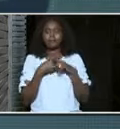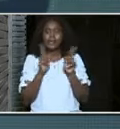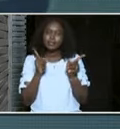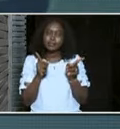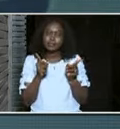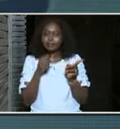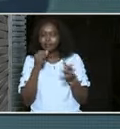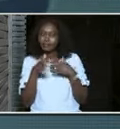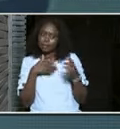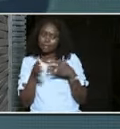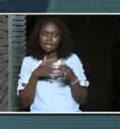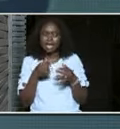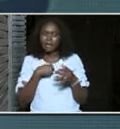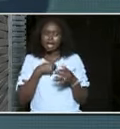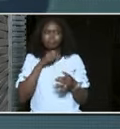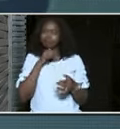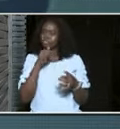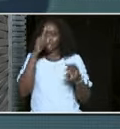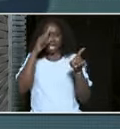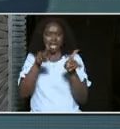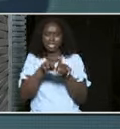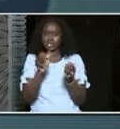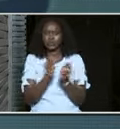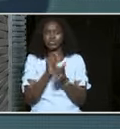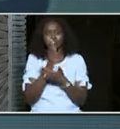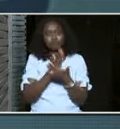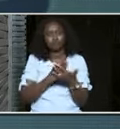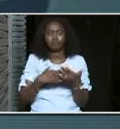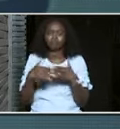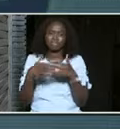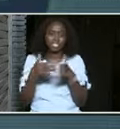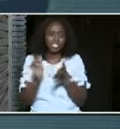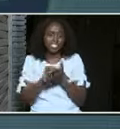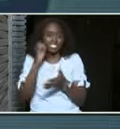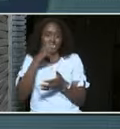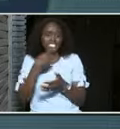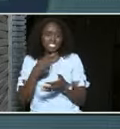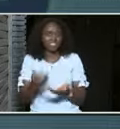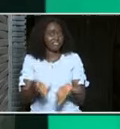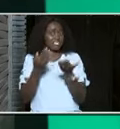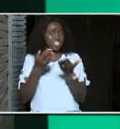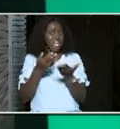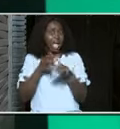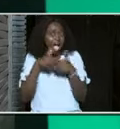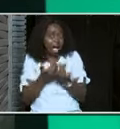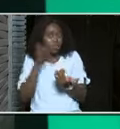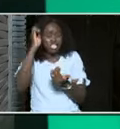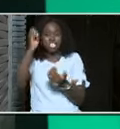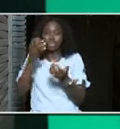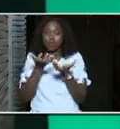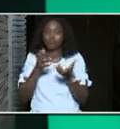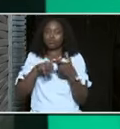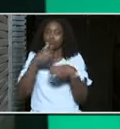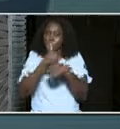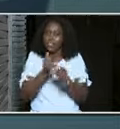with some of the issues he's raising about, how he wants to make that happen. So you see